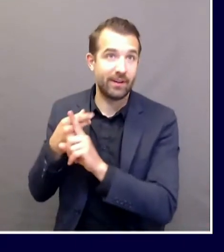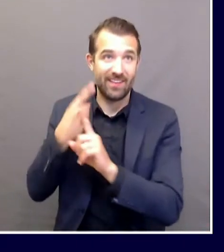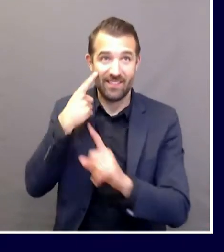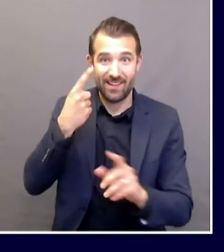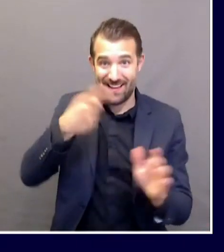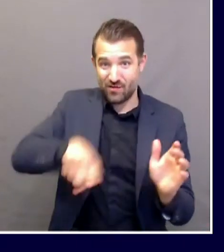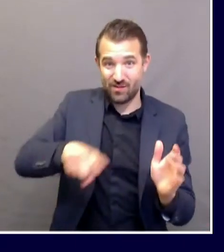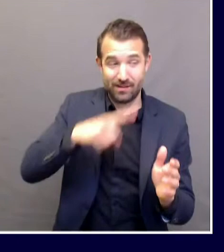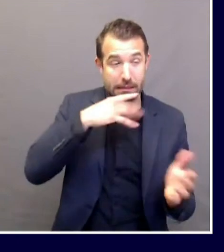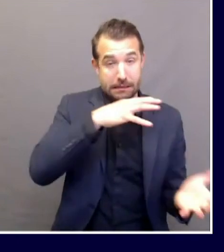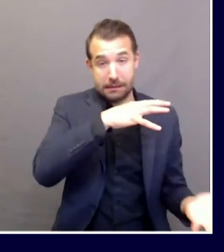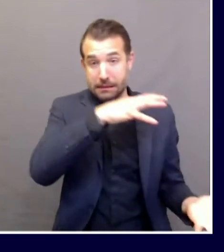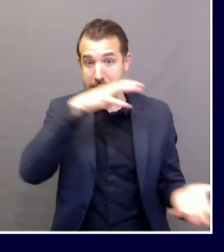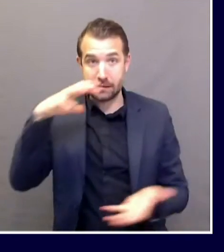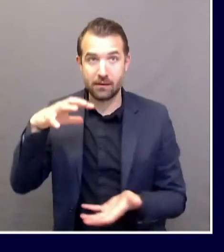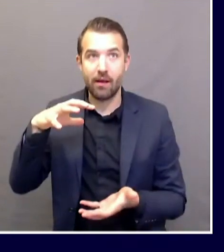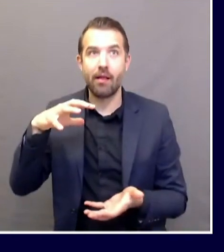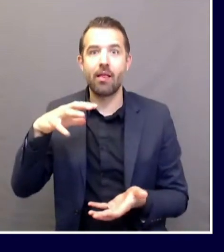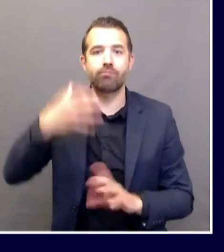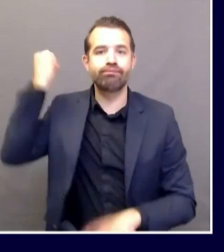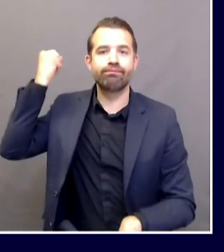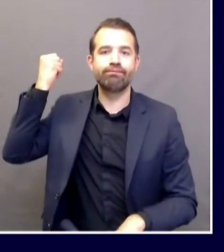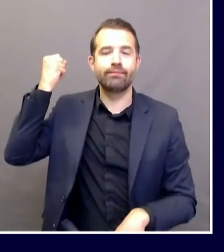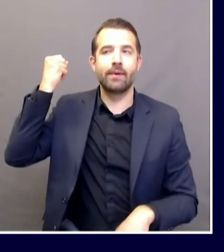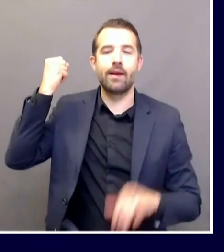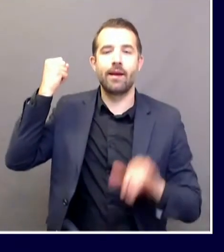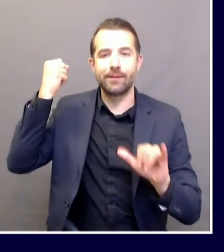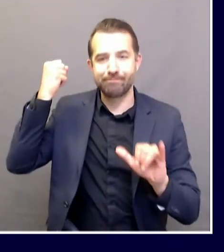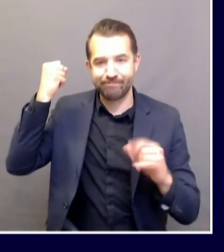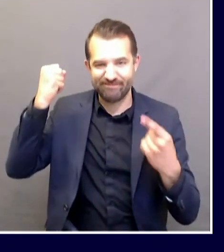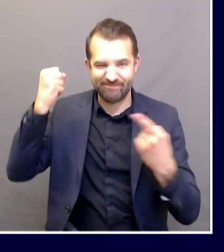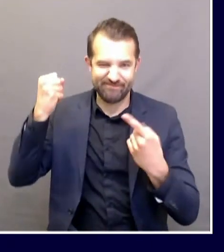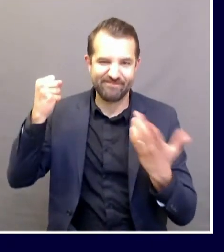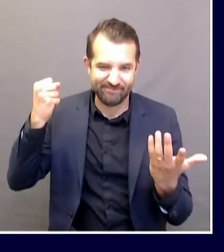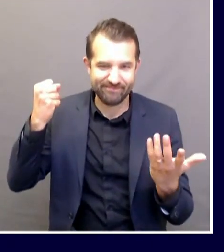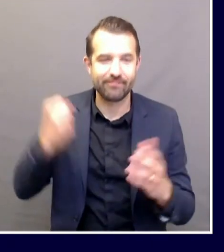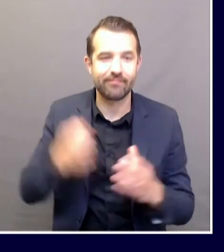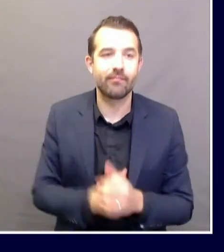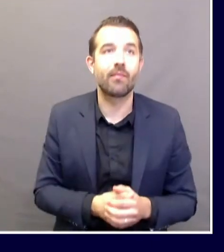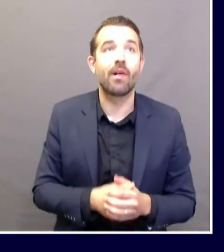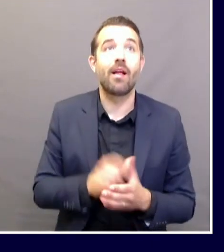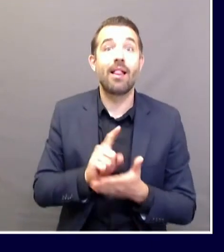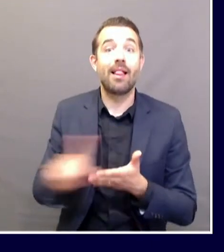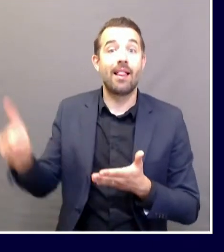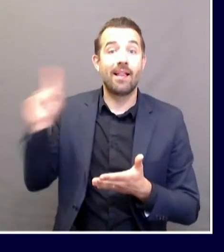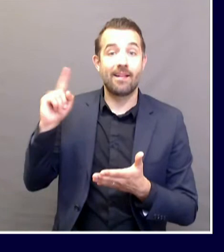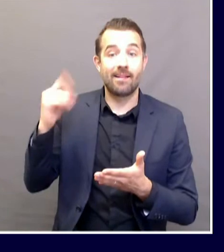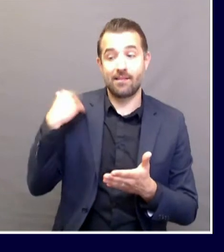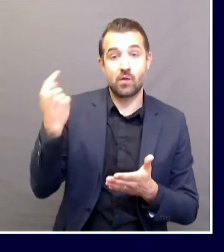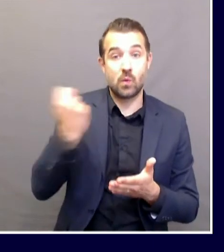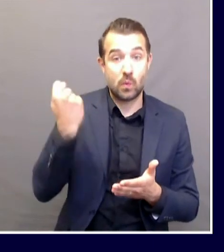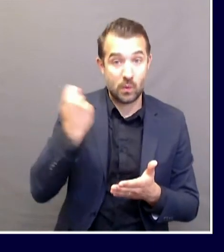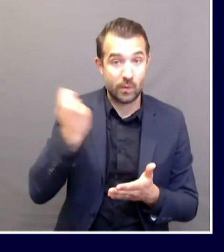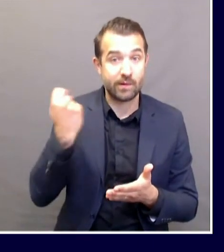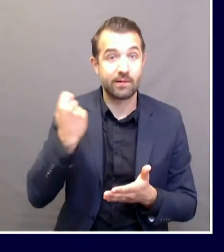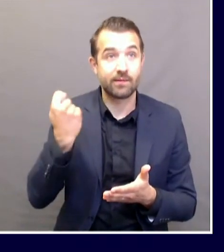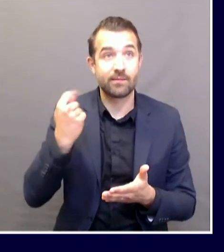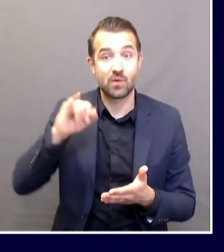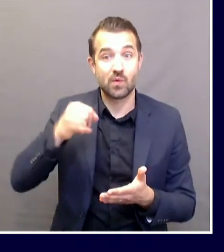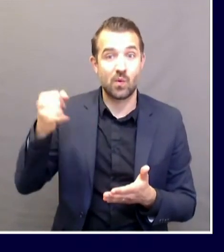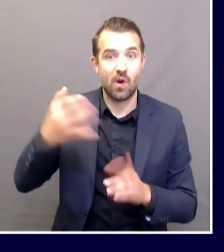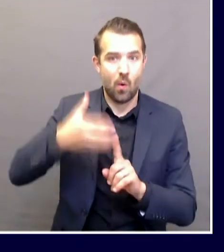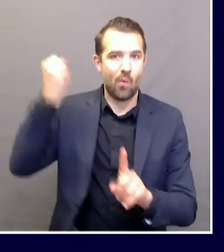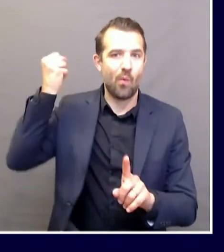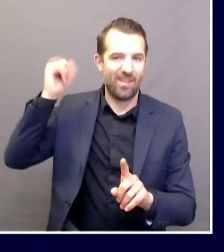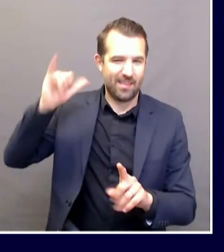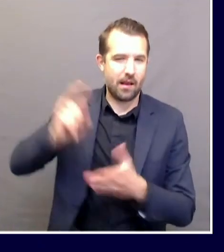were already at a very high point. The pause, of course, last Tuesday froze all of that immediately. And so we went from at